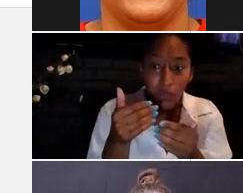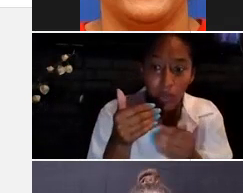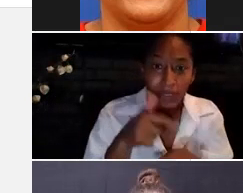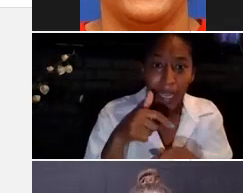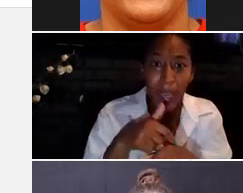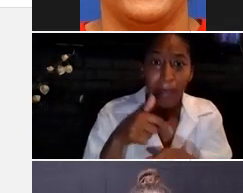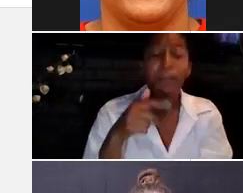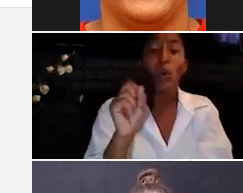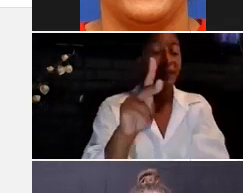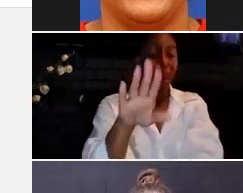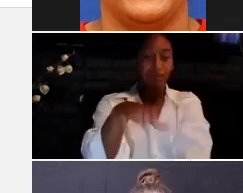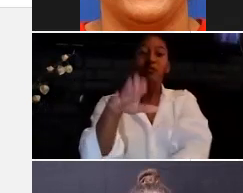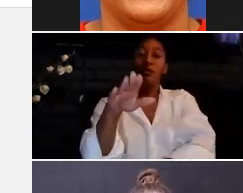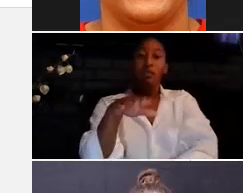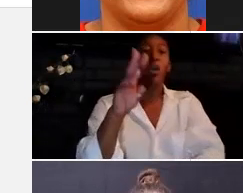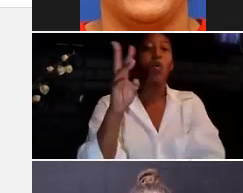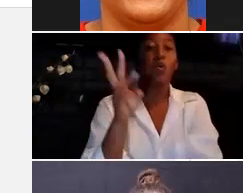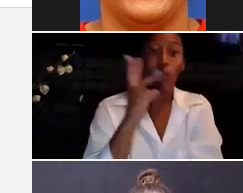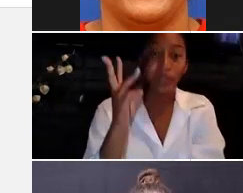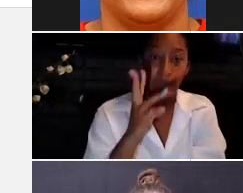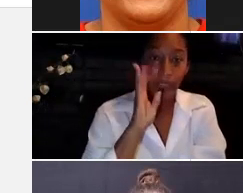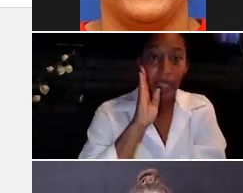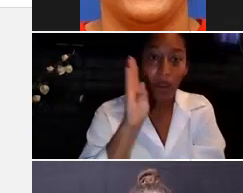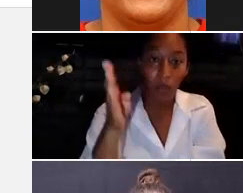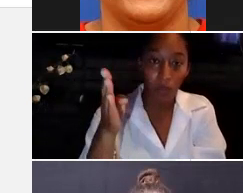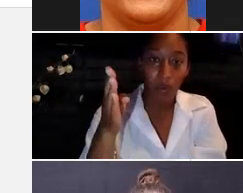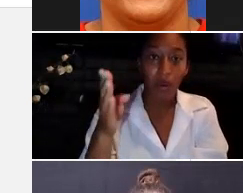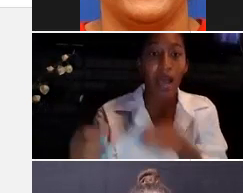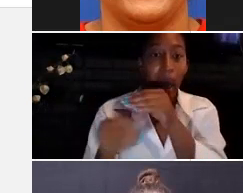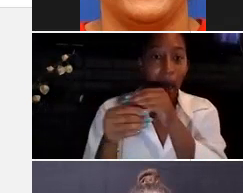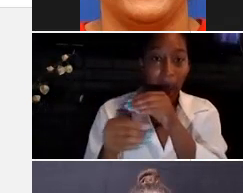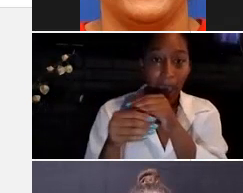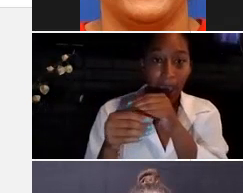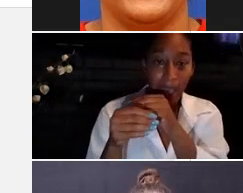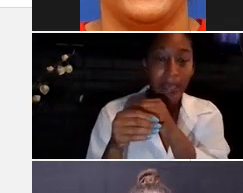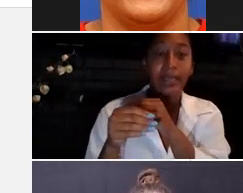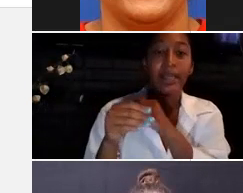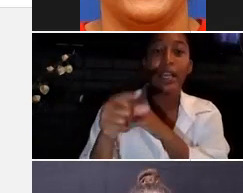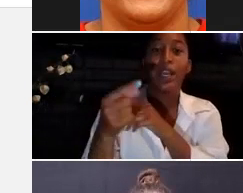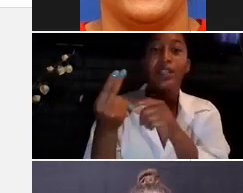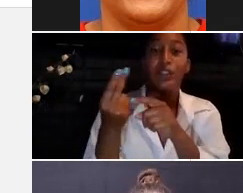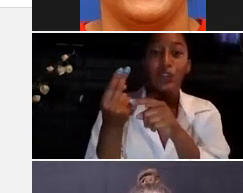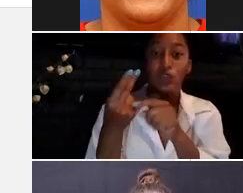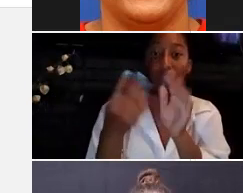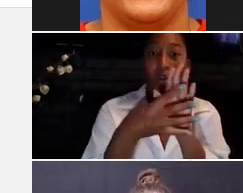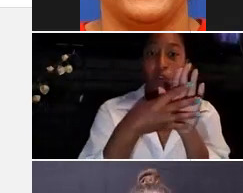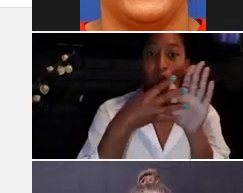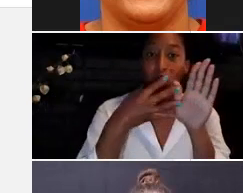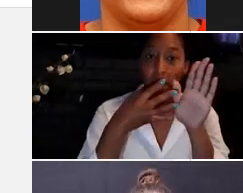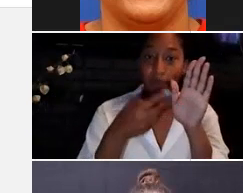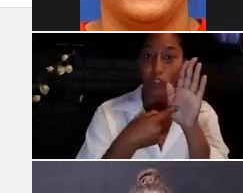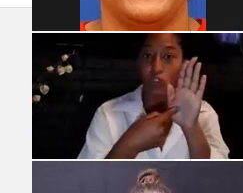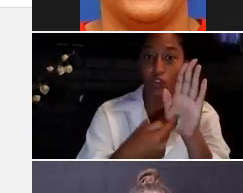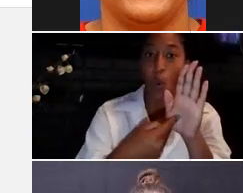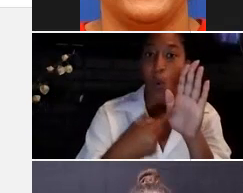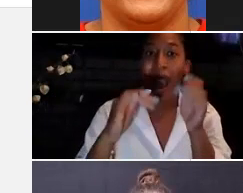Wednesday, I'll have to, kind of add in looking at the graphical analysis of motion for our object